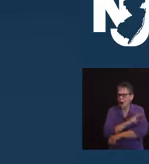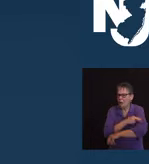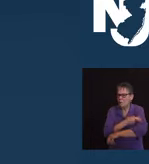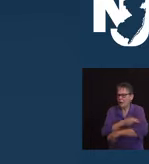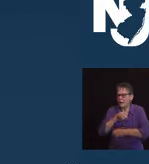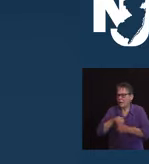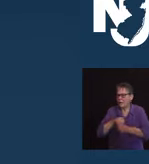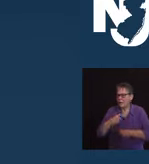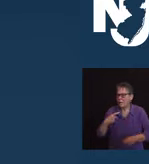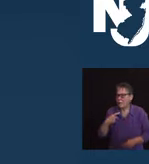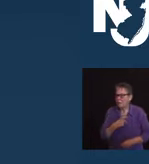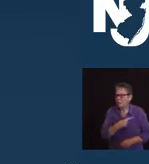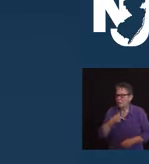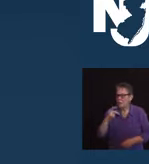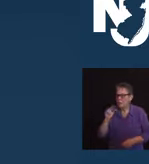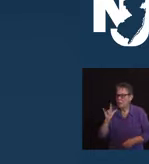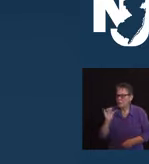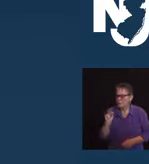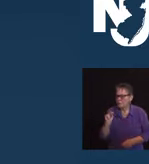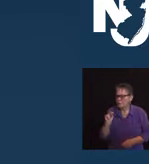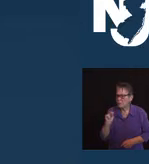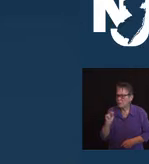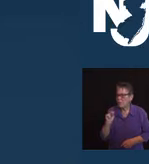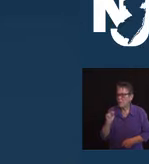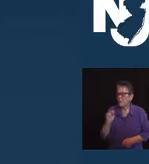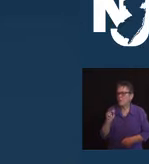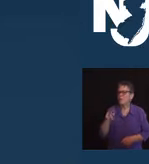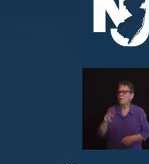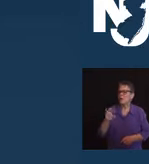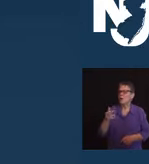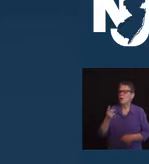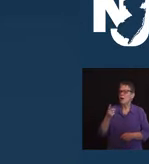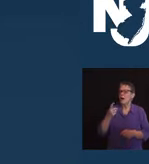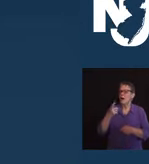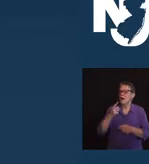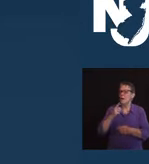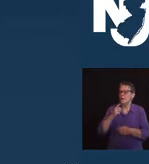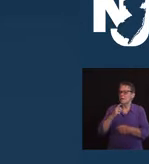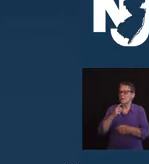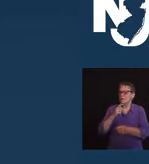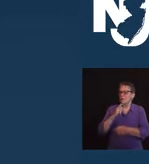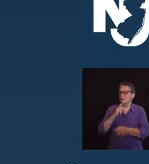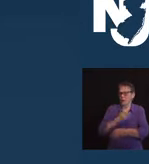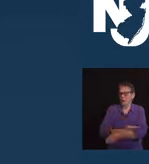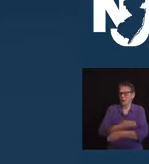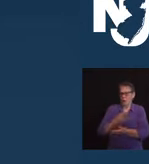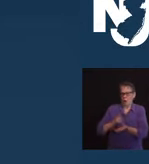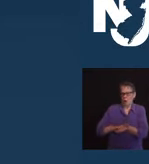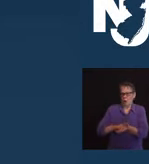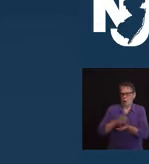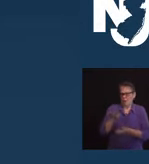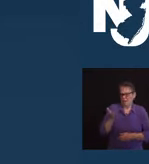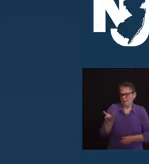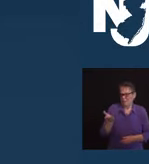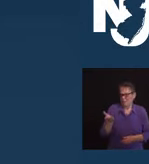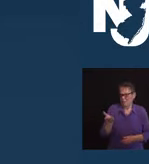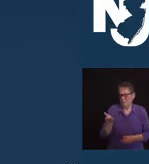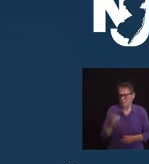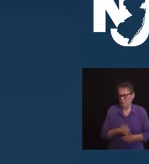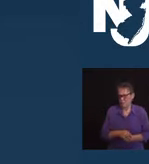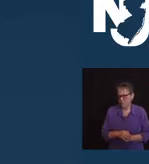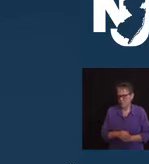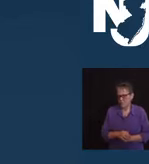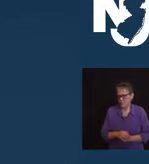and has been on duty throughout this entire pandemic. Vincent also leaves his sister,